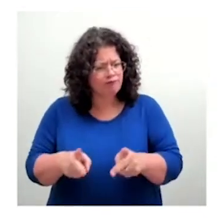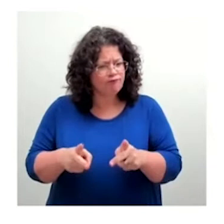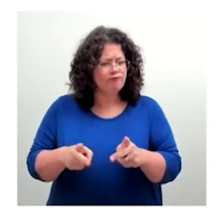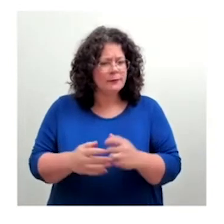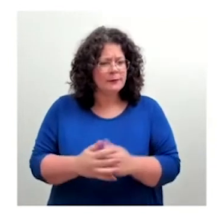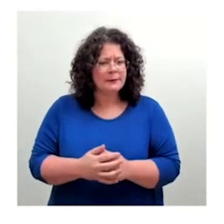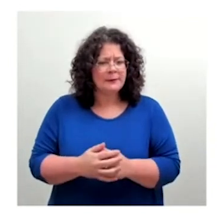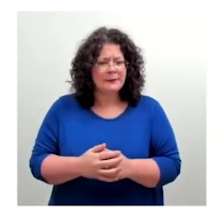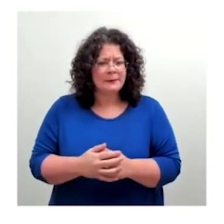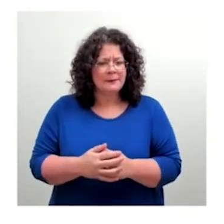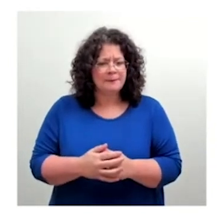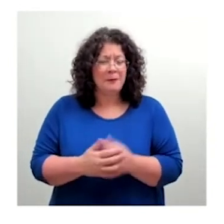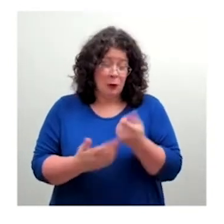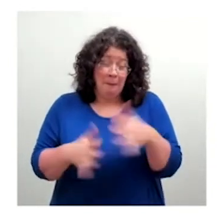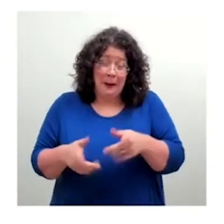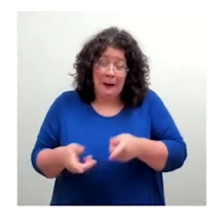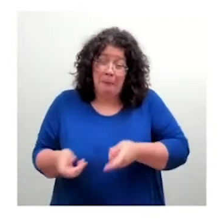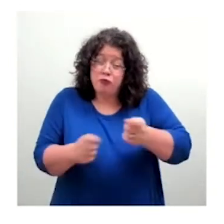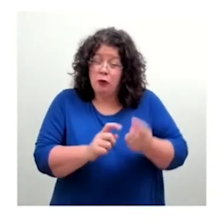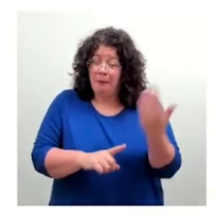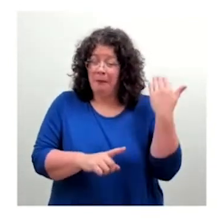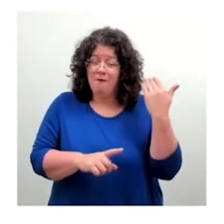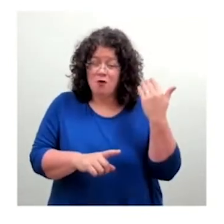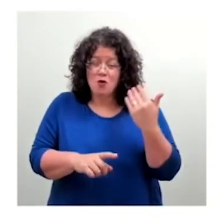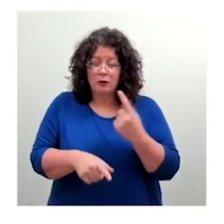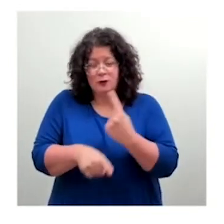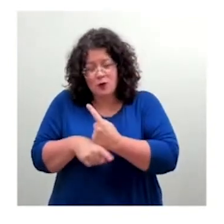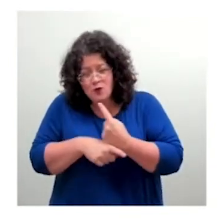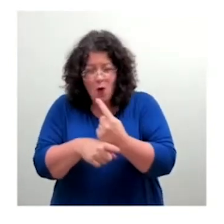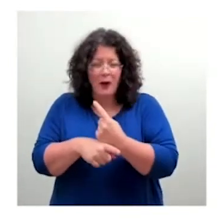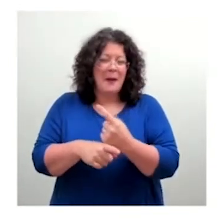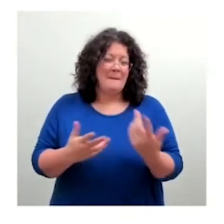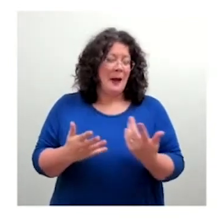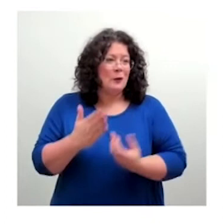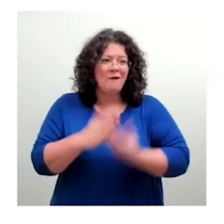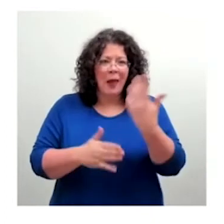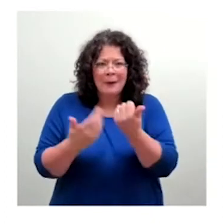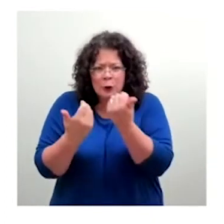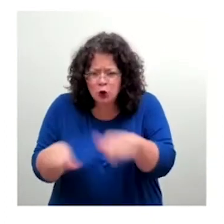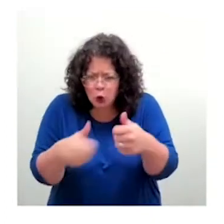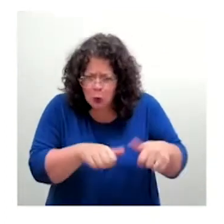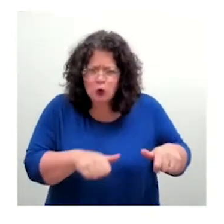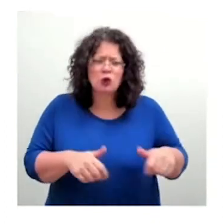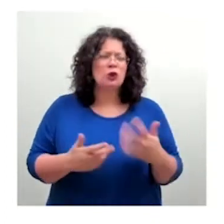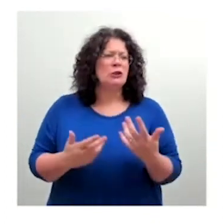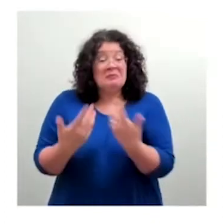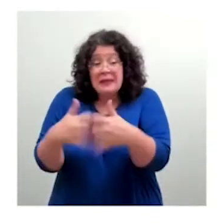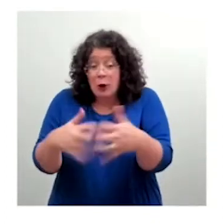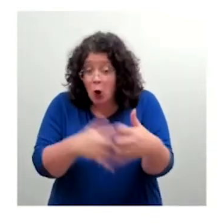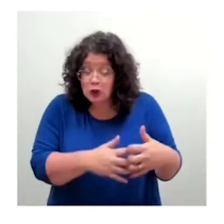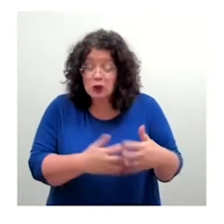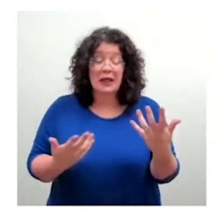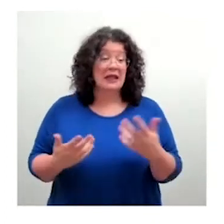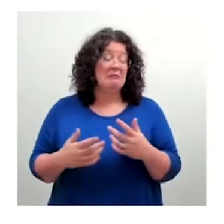when you're developing your solutions, whether they're technology, whether they're physical, whether they're travel infrastructure,